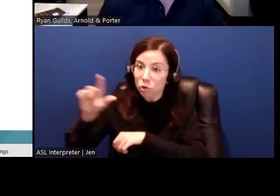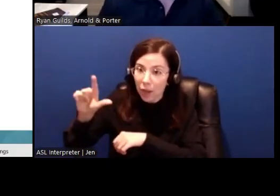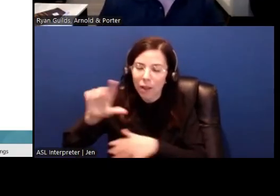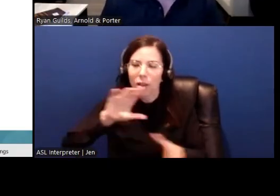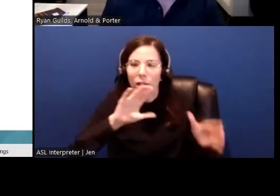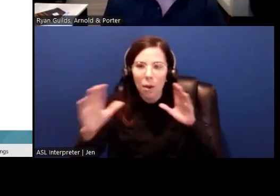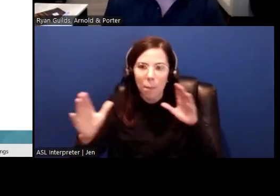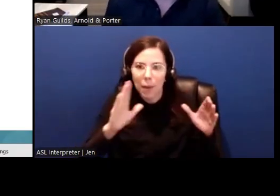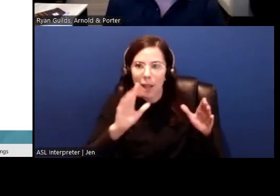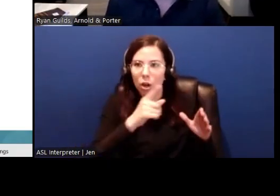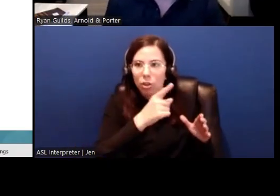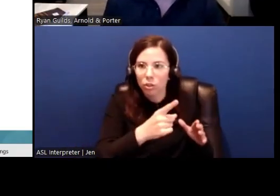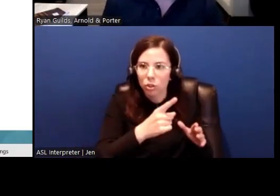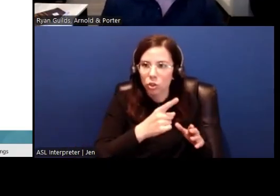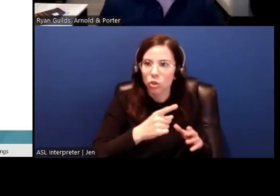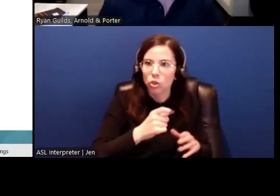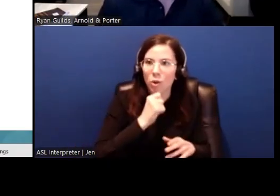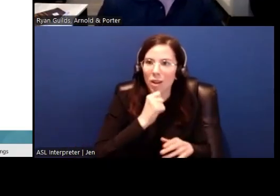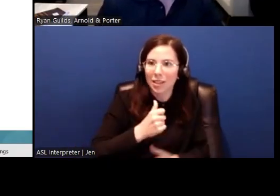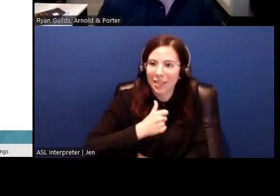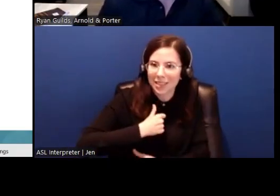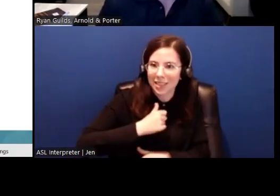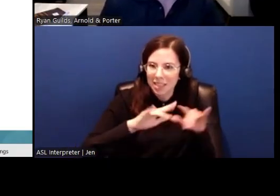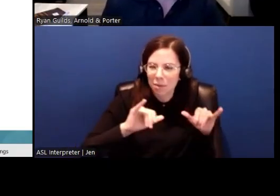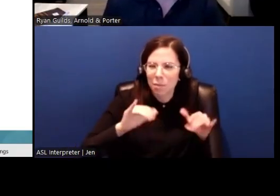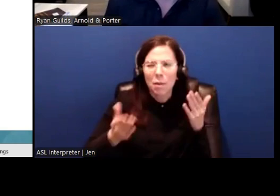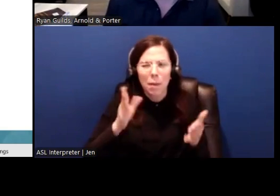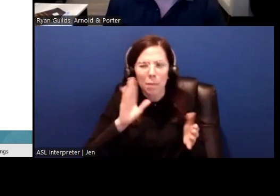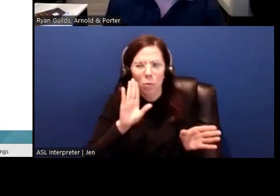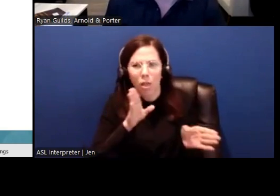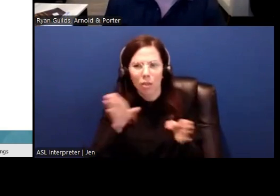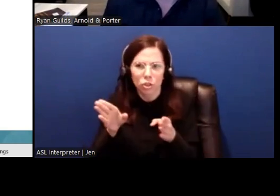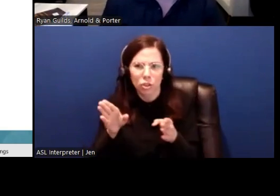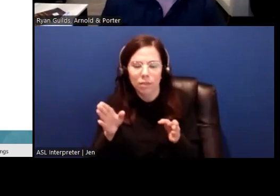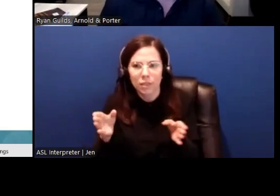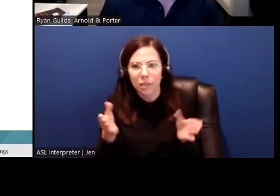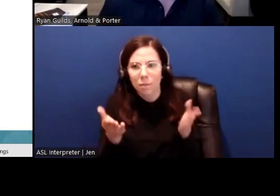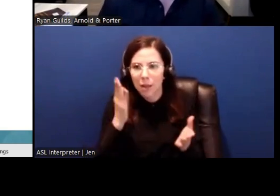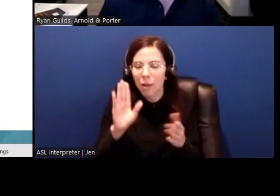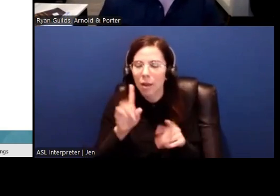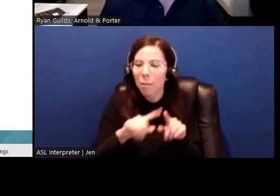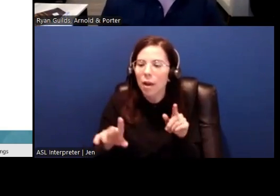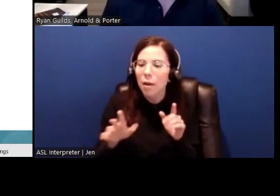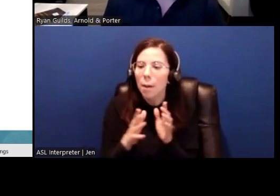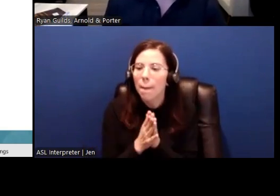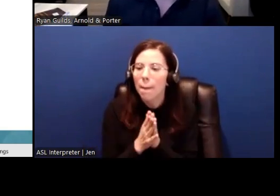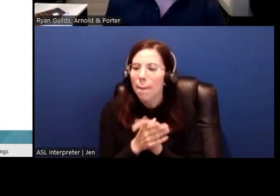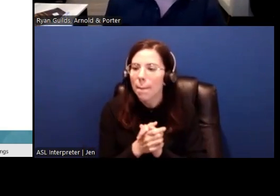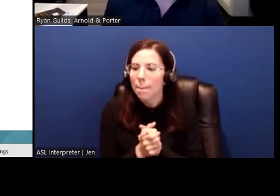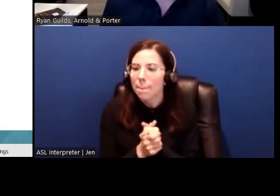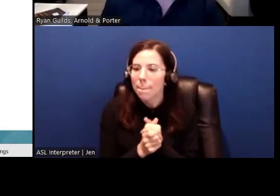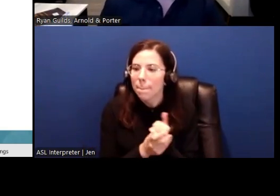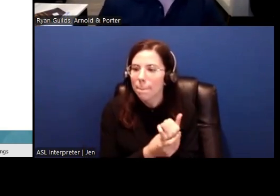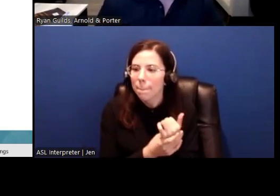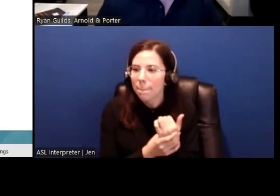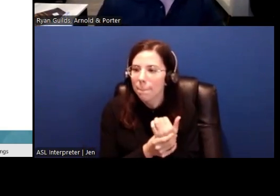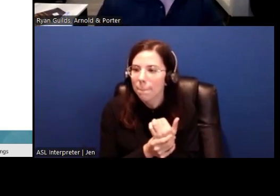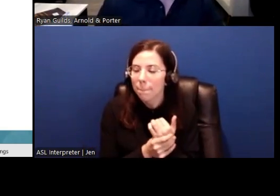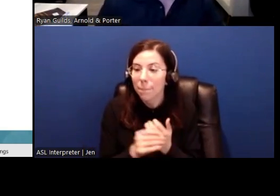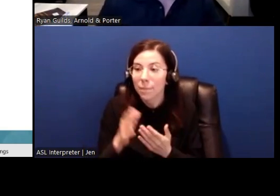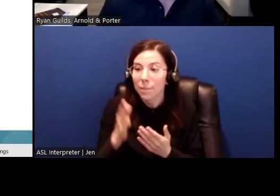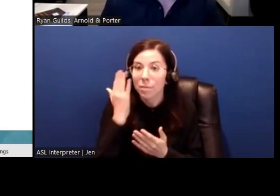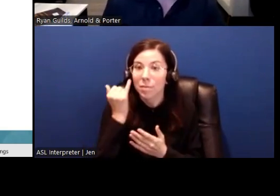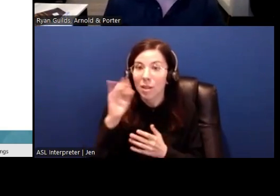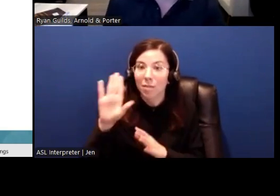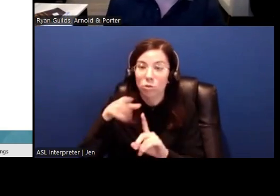justice system. Now, that may be changing, and we'll talk a little bit about that here in a second, but it is more likely, if that's the